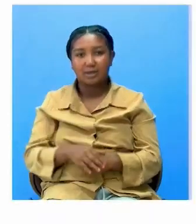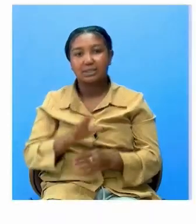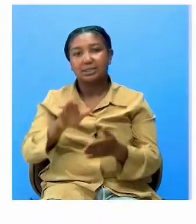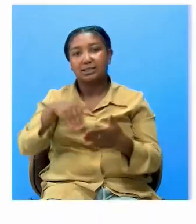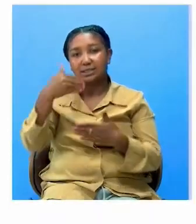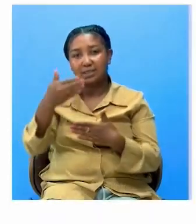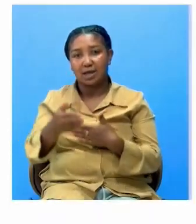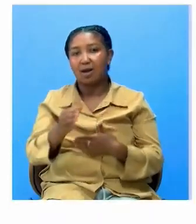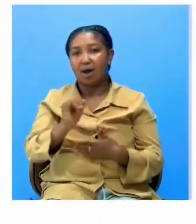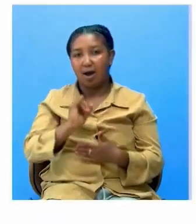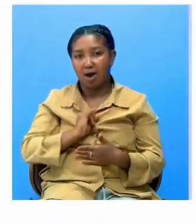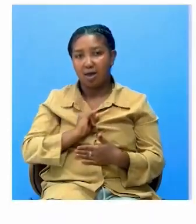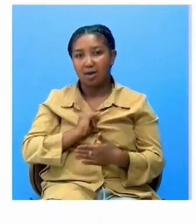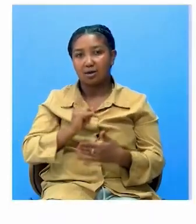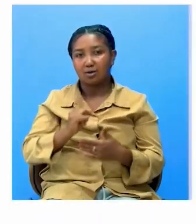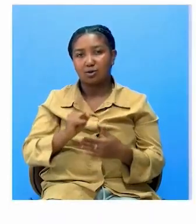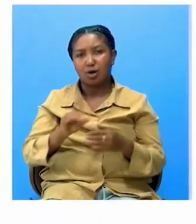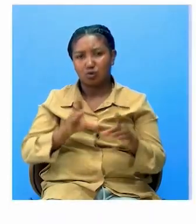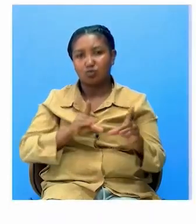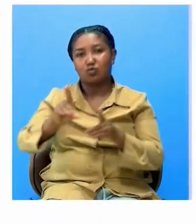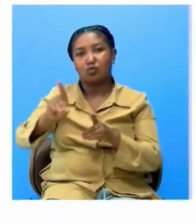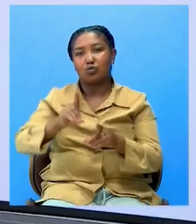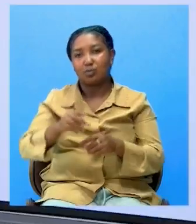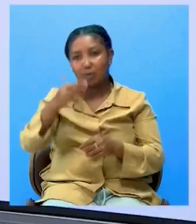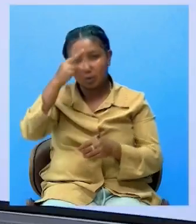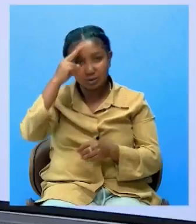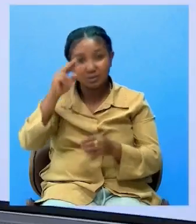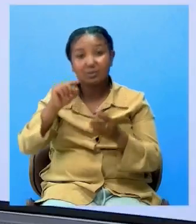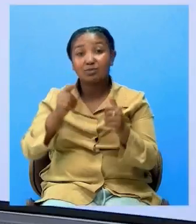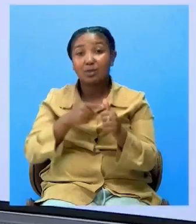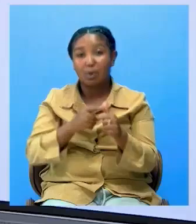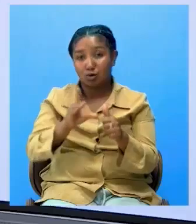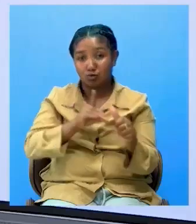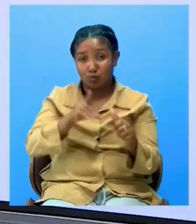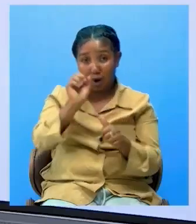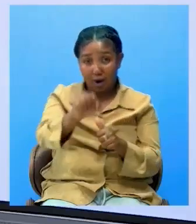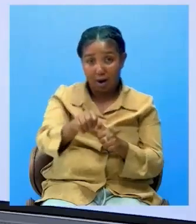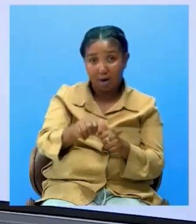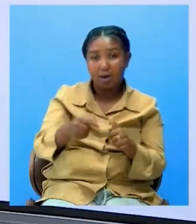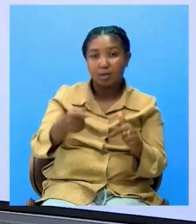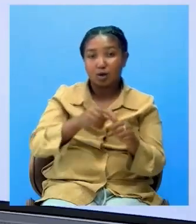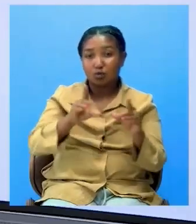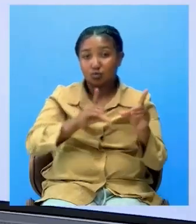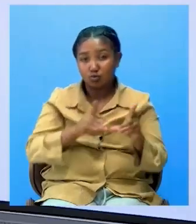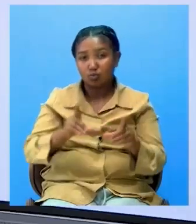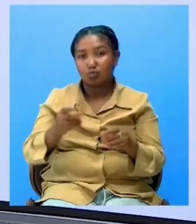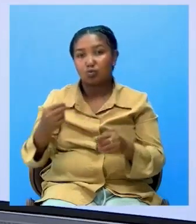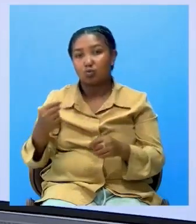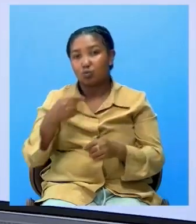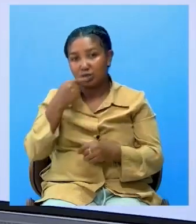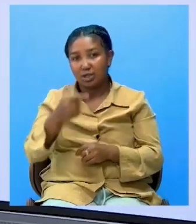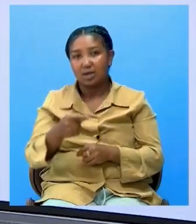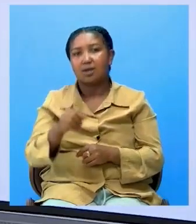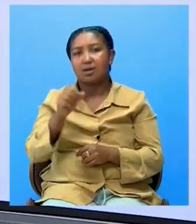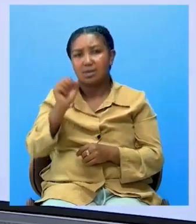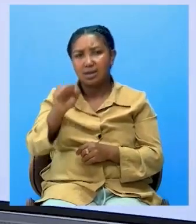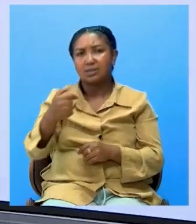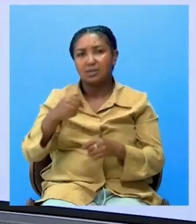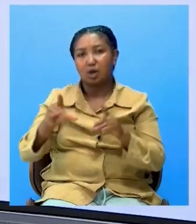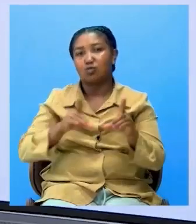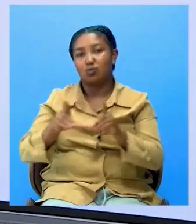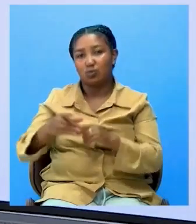Then I do. Because we start from do. If we start from do, we can say yes, I